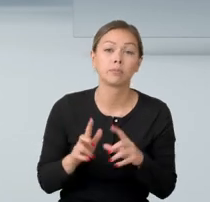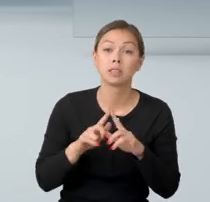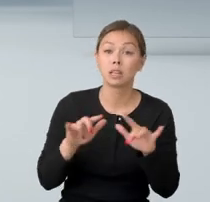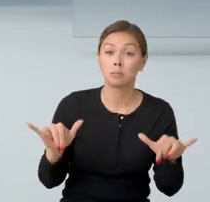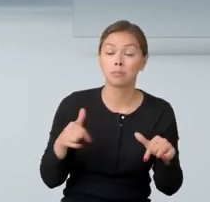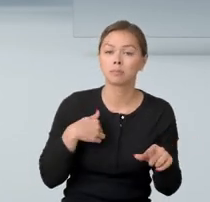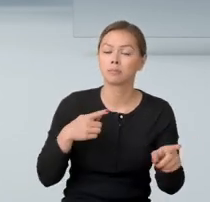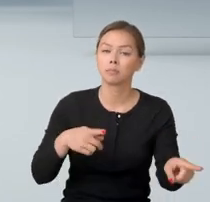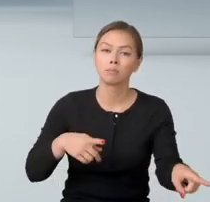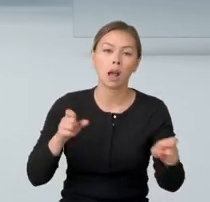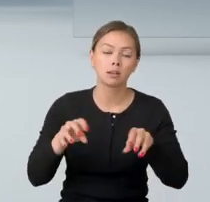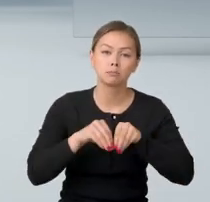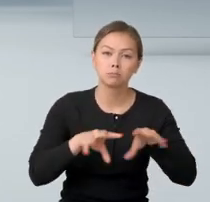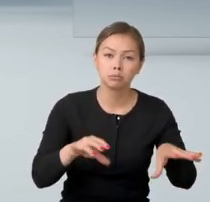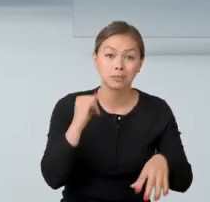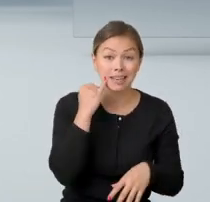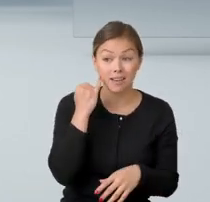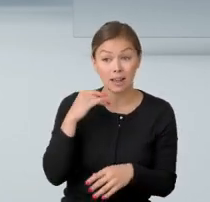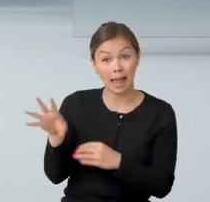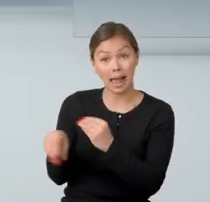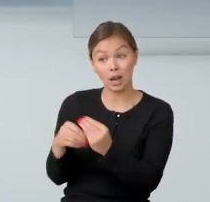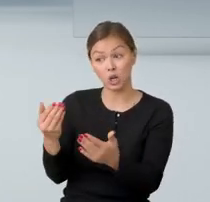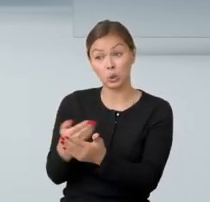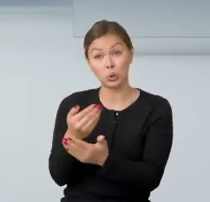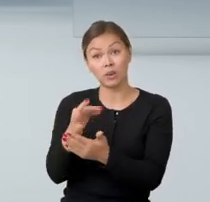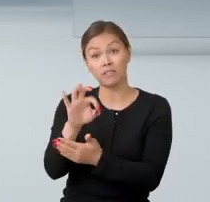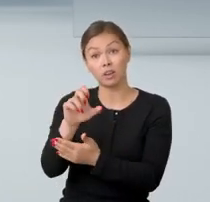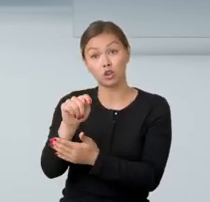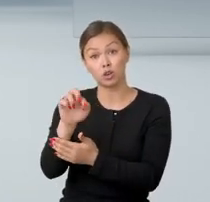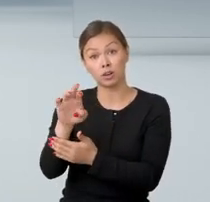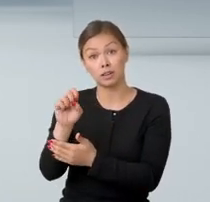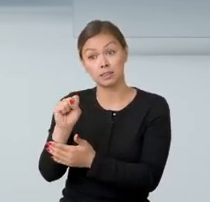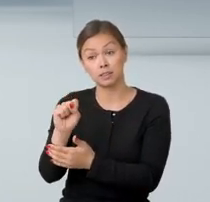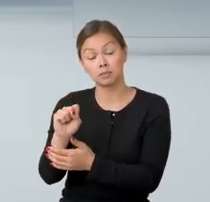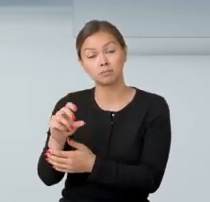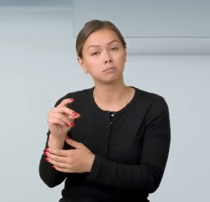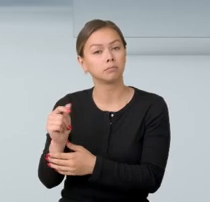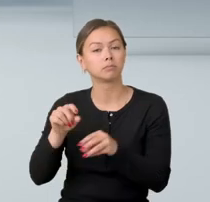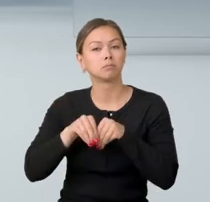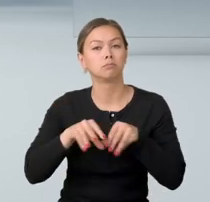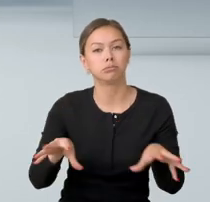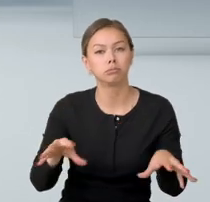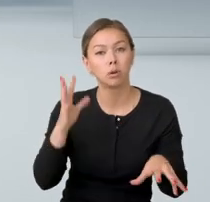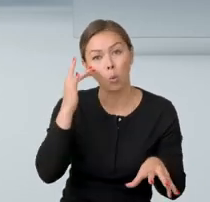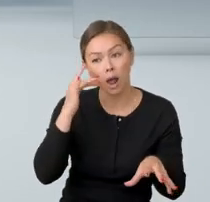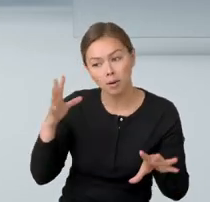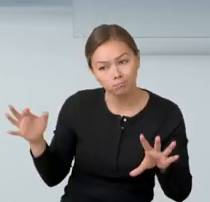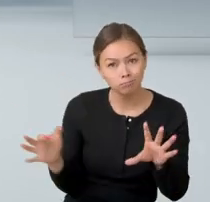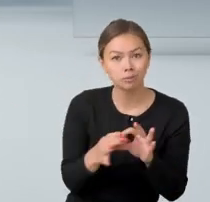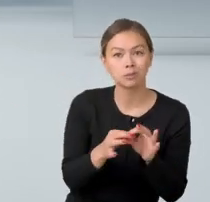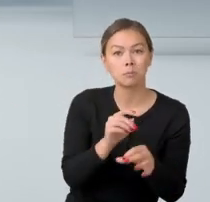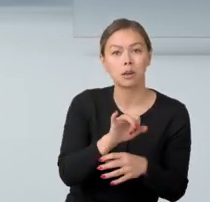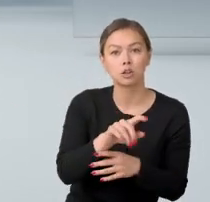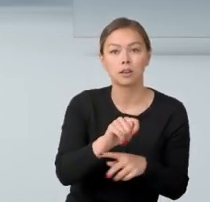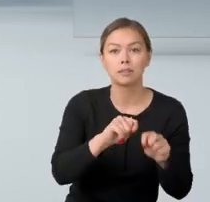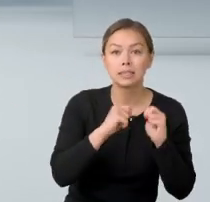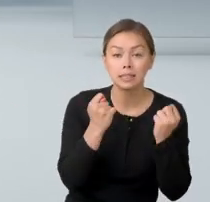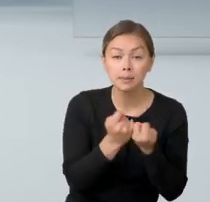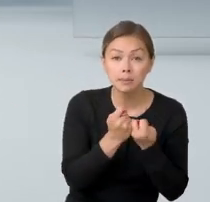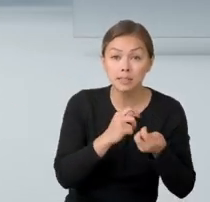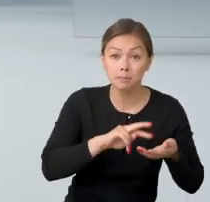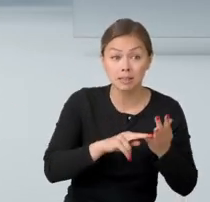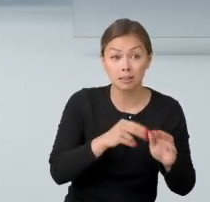fast adoption and a capability to deliver new features rapidly because we will embed the canvas app in Microsoft